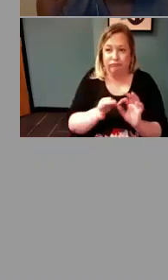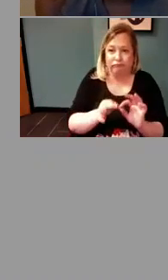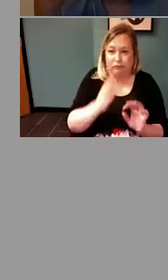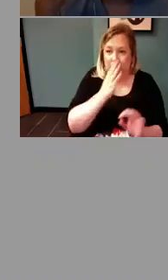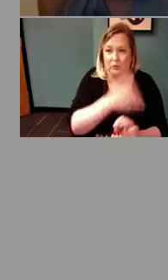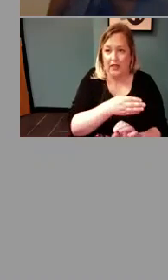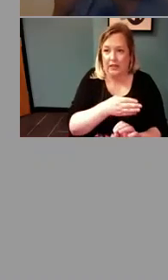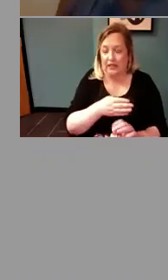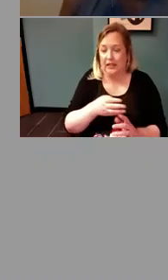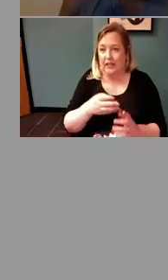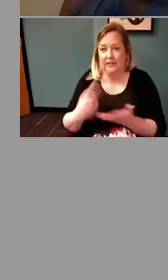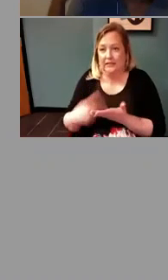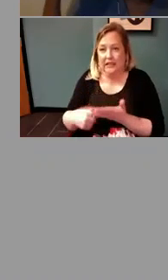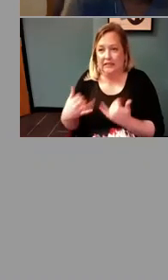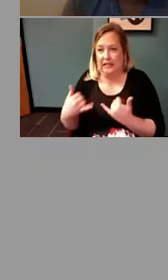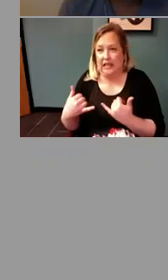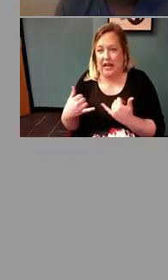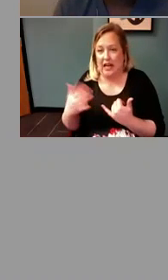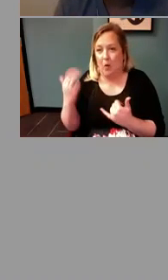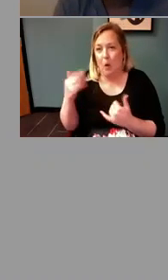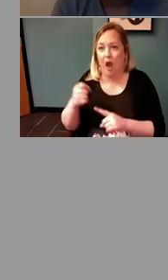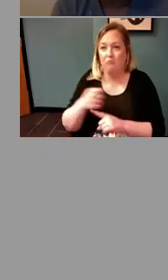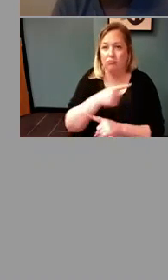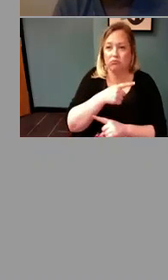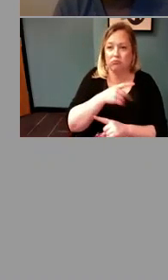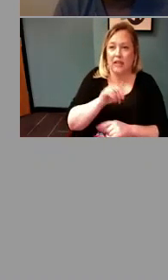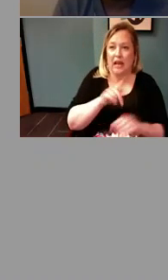that. Potentially, we will have a quiz next Thursday.